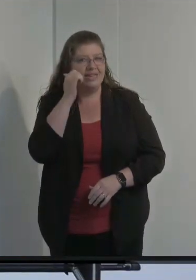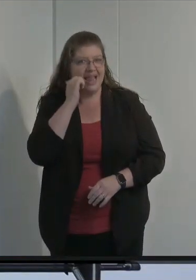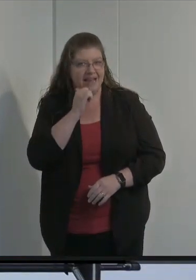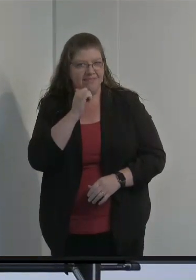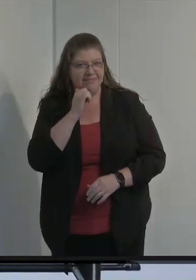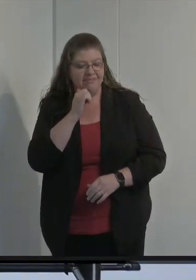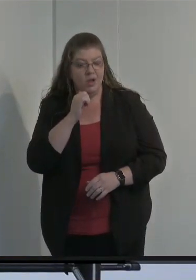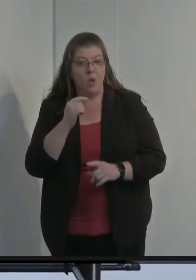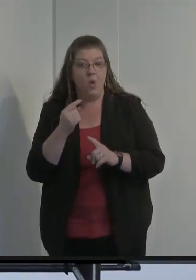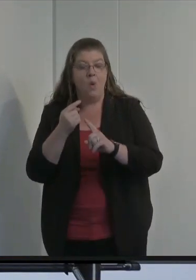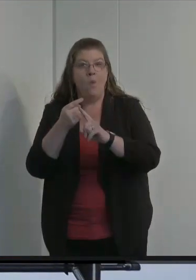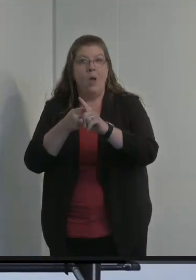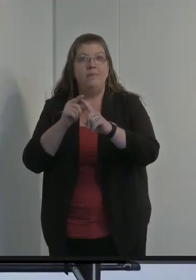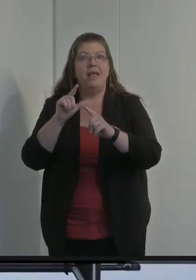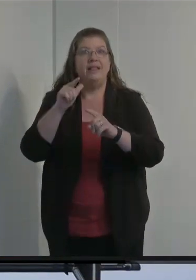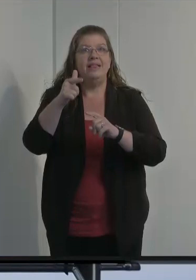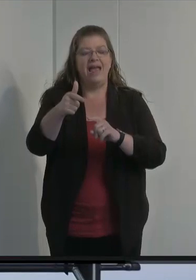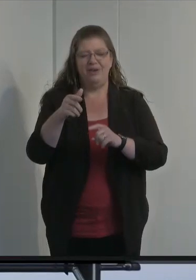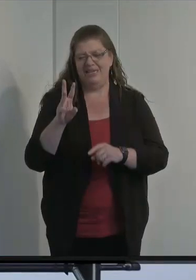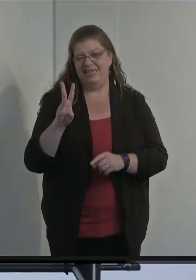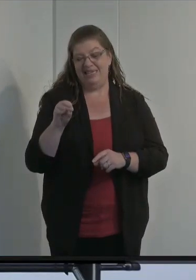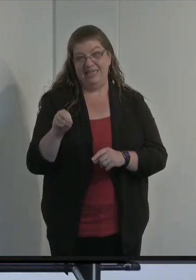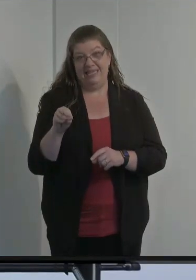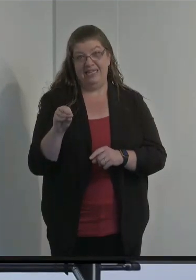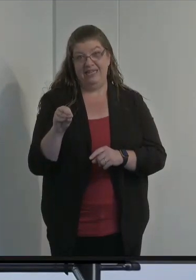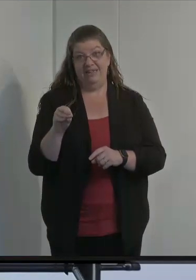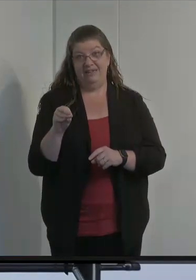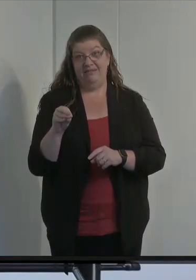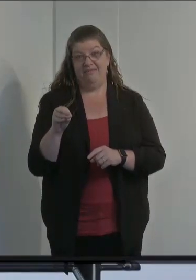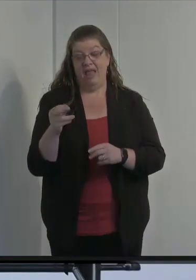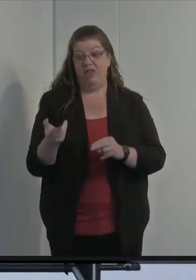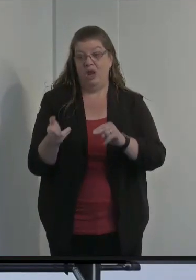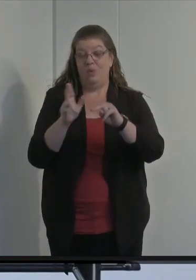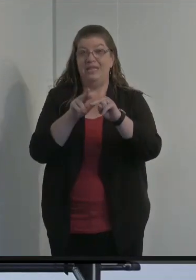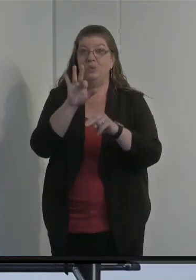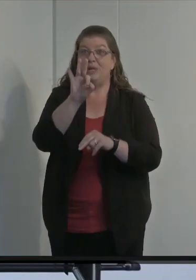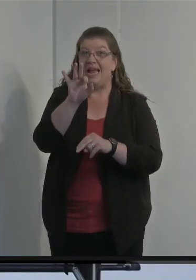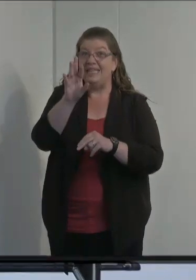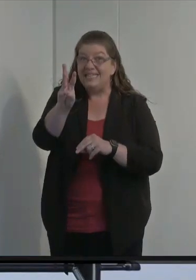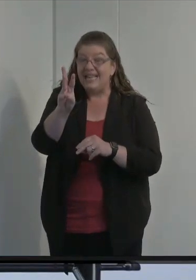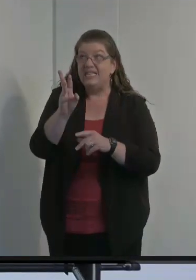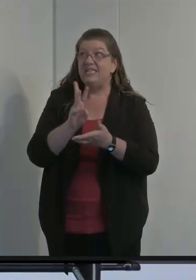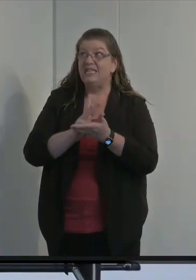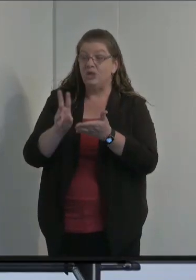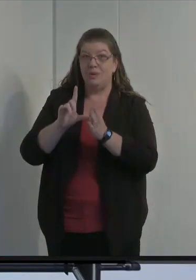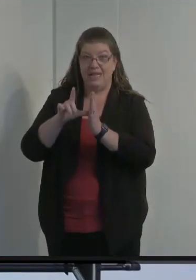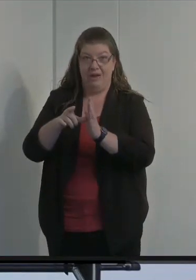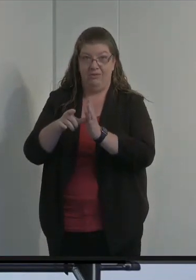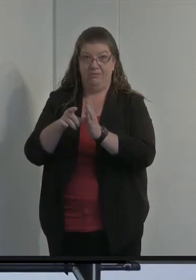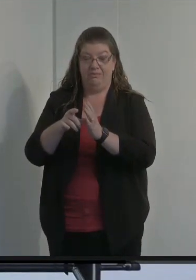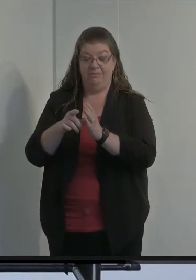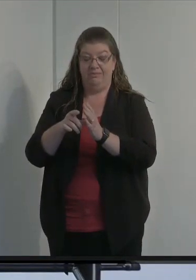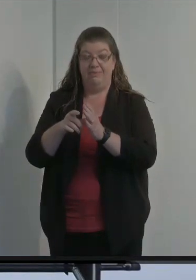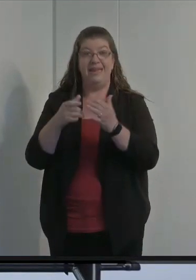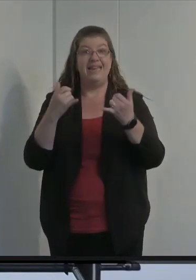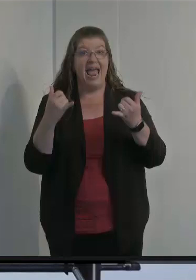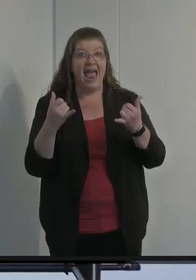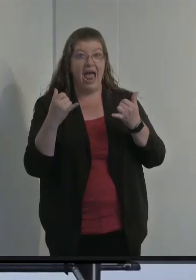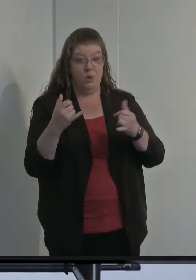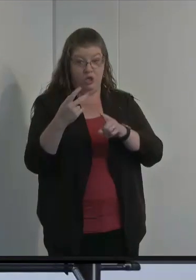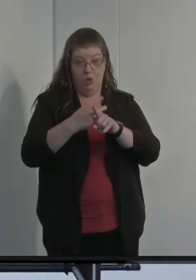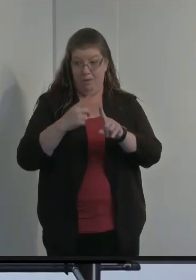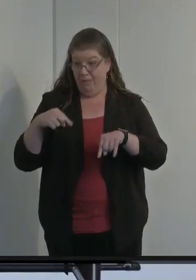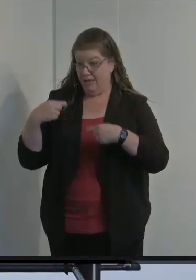number again increased to 60 a month later, then increased to 96 6 weeks later. Now, 2